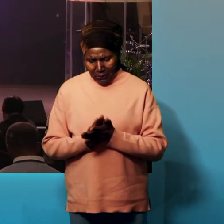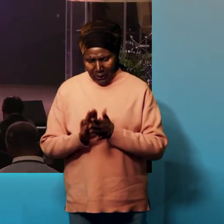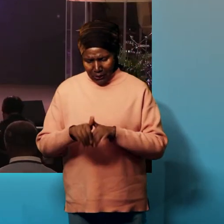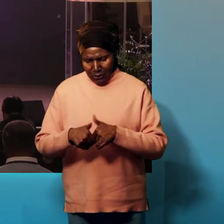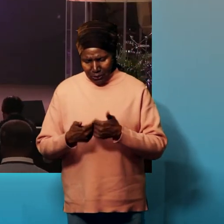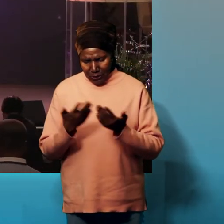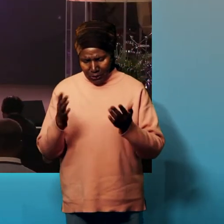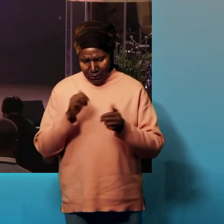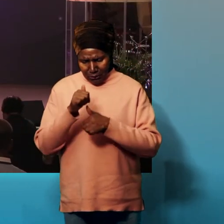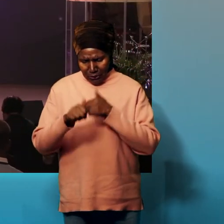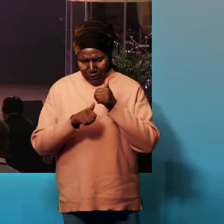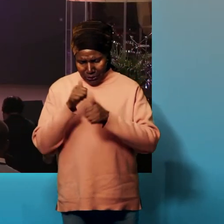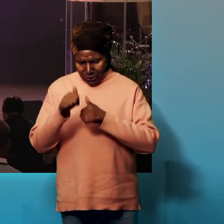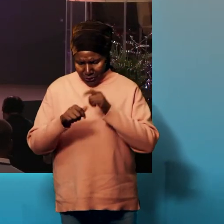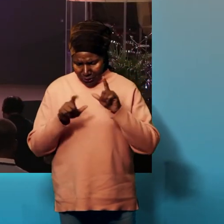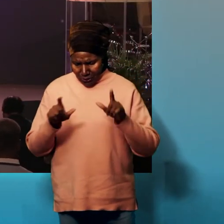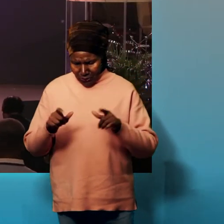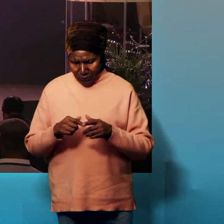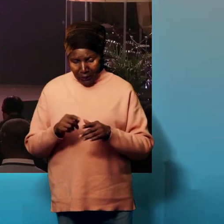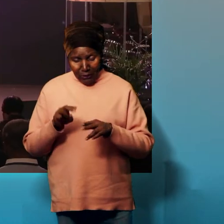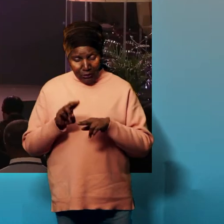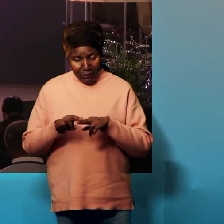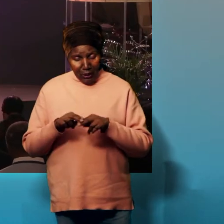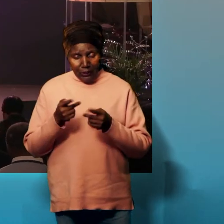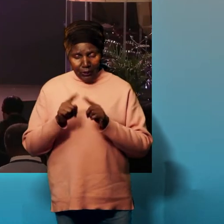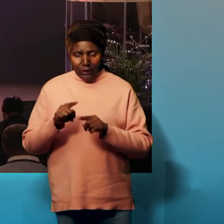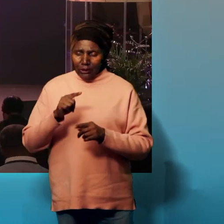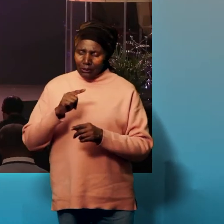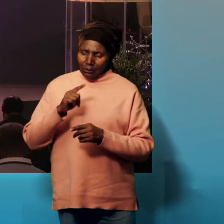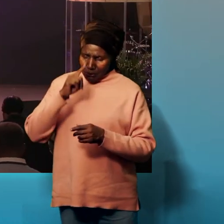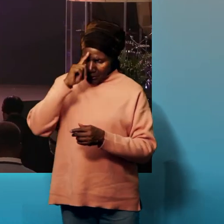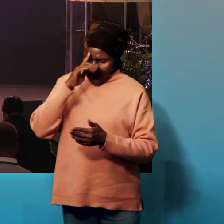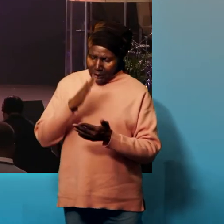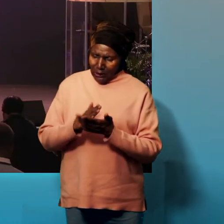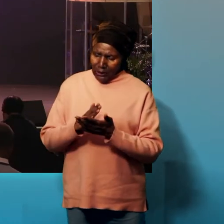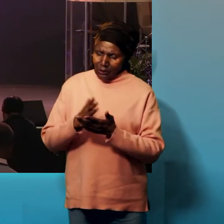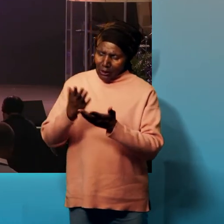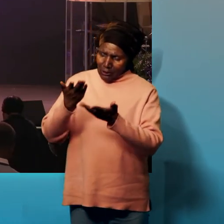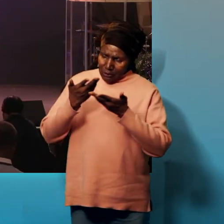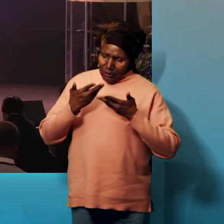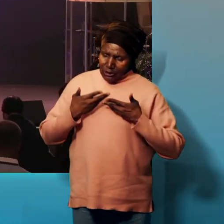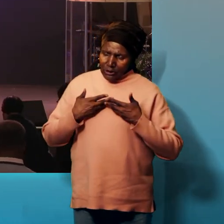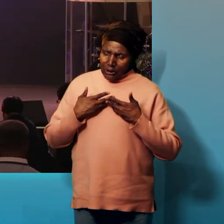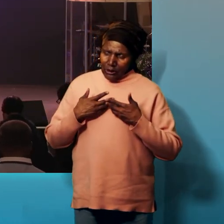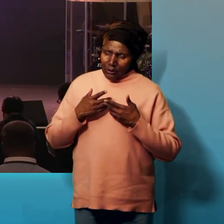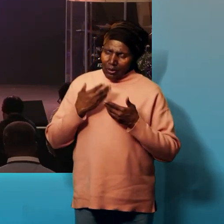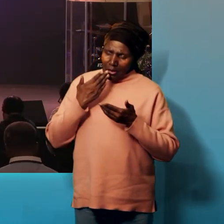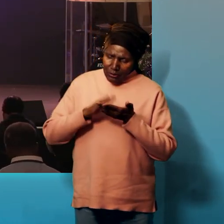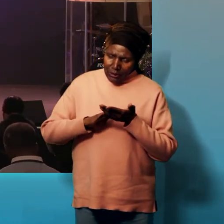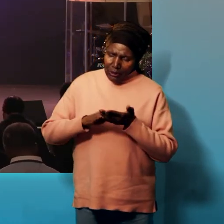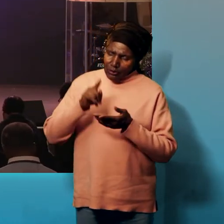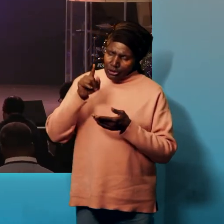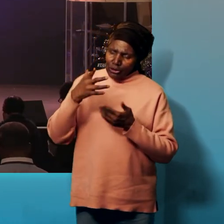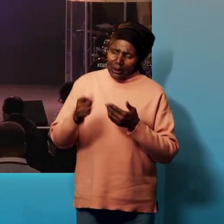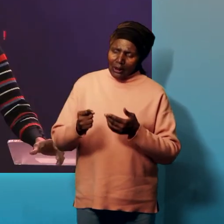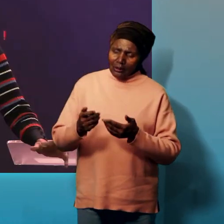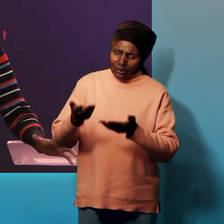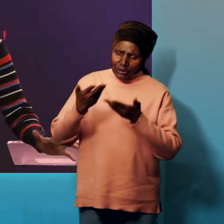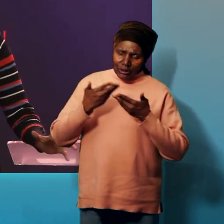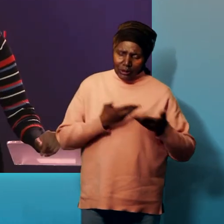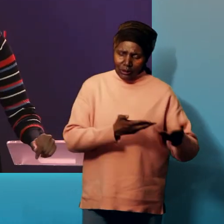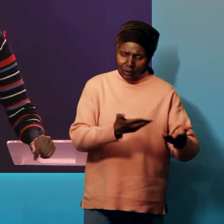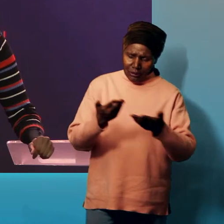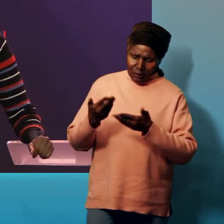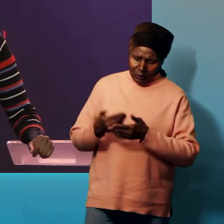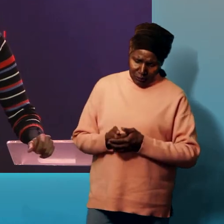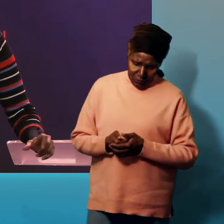Hallelujah. And Father, we believe and we receive the forgiveness that you have for us this day. There's one more point I would